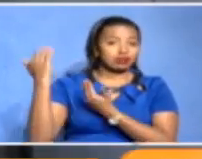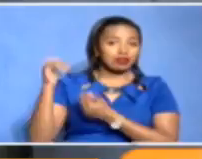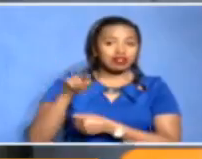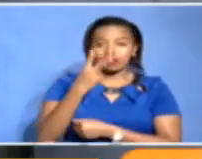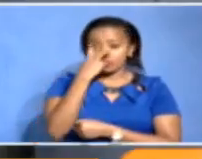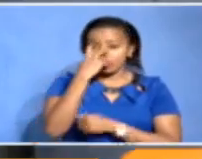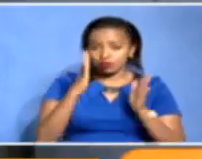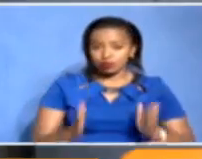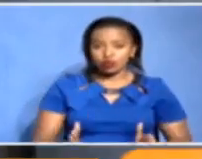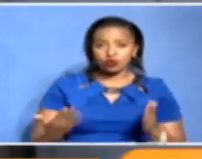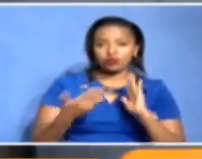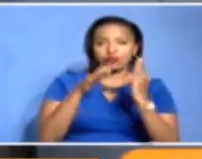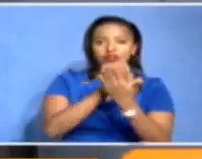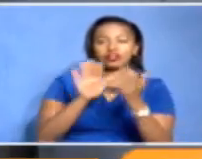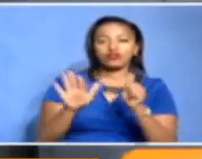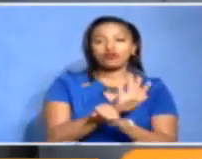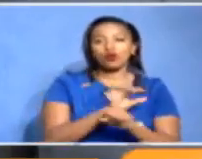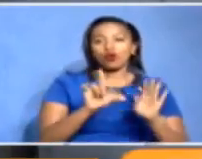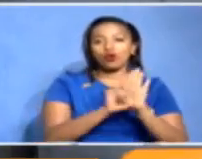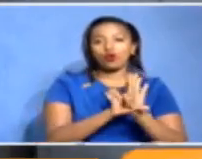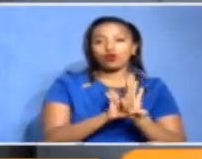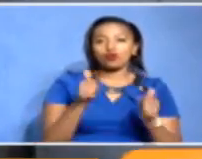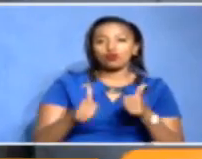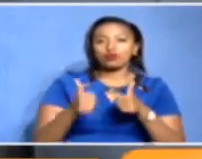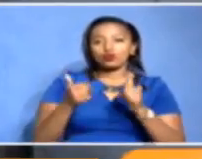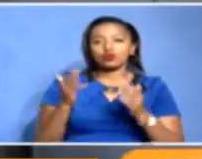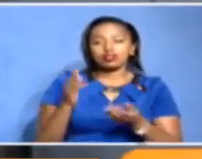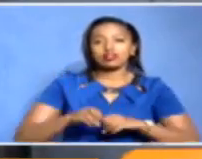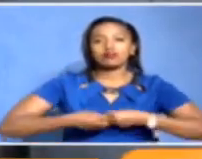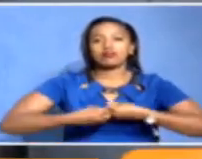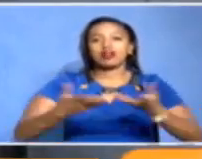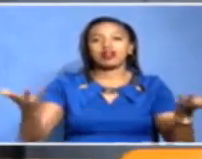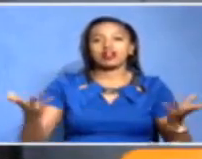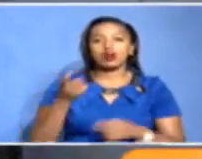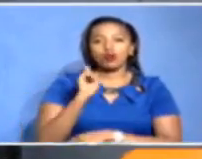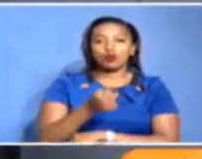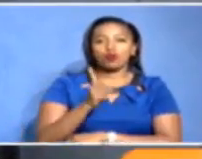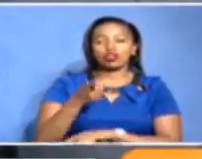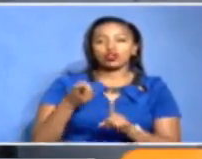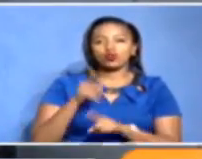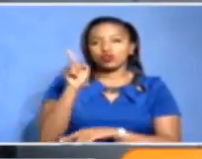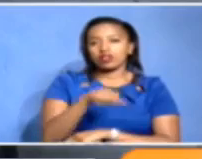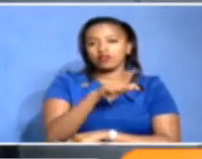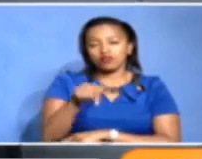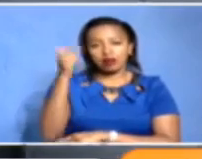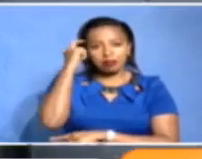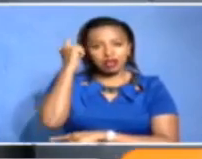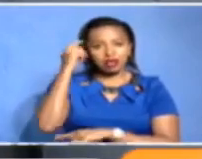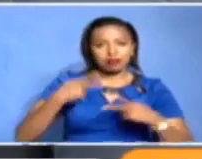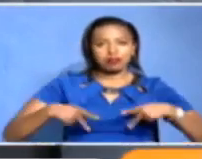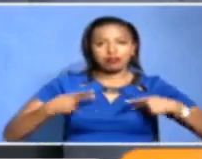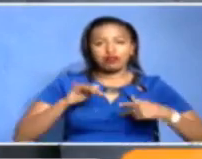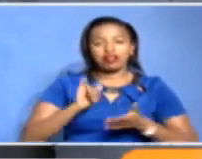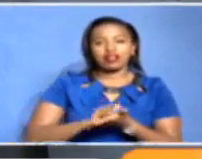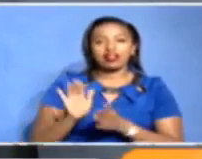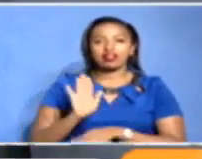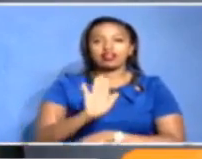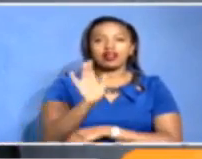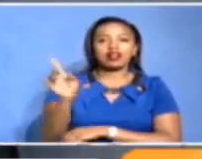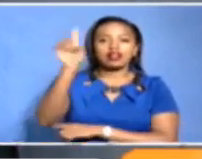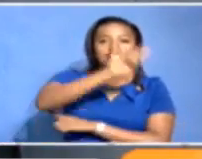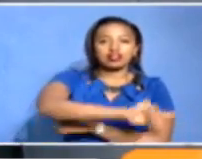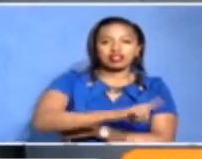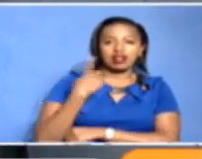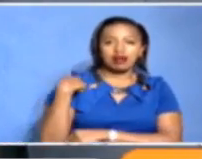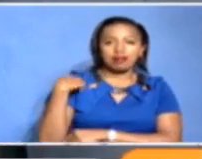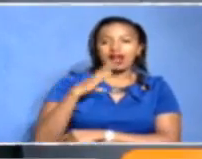force of the law in a manner that will send a perfect signal and warning to evil-minded people that their days are numbered and